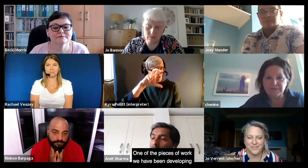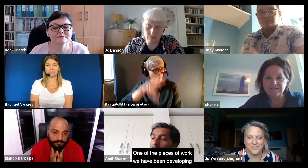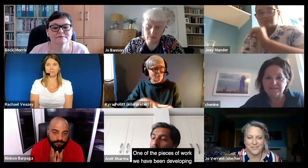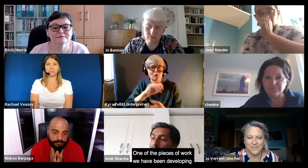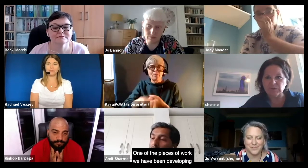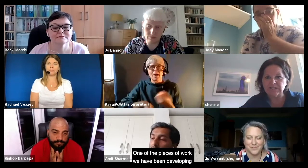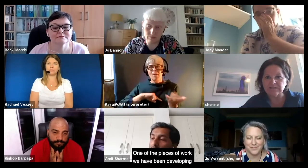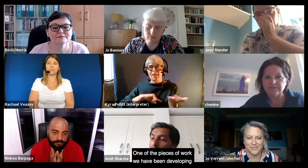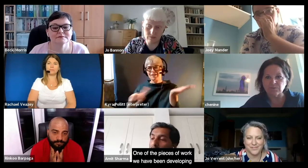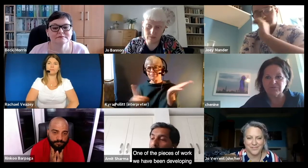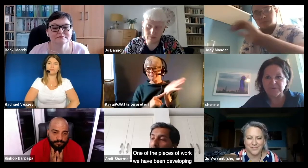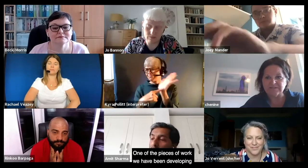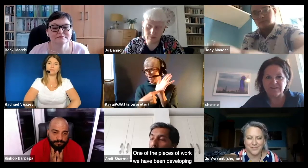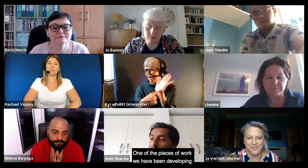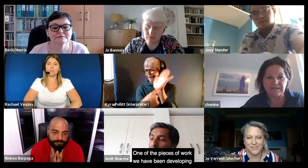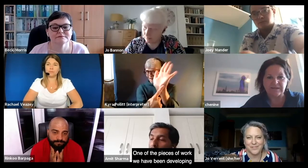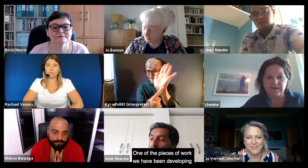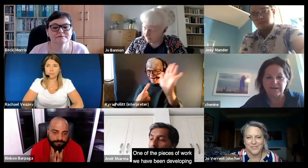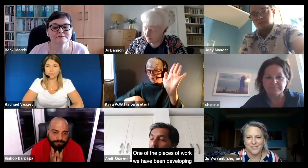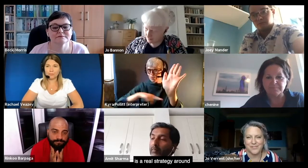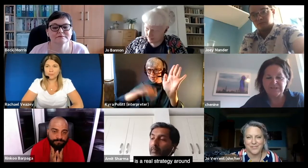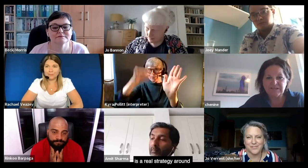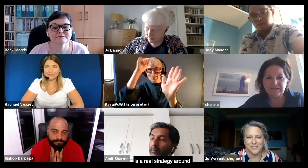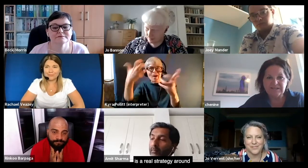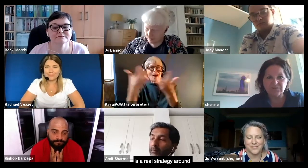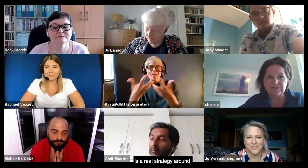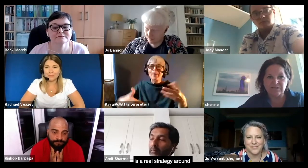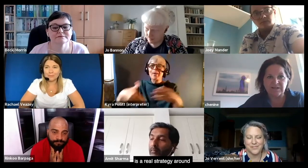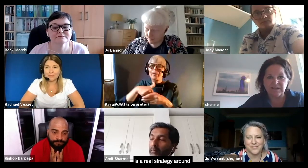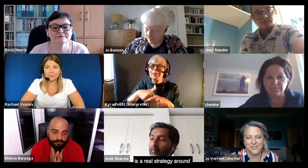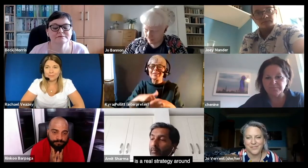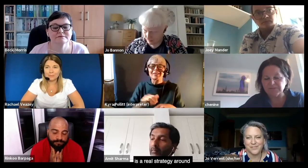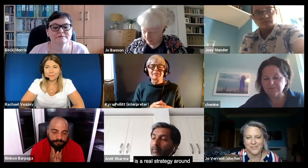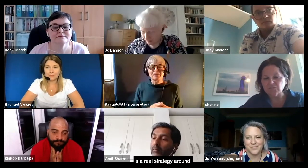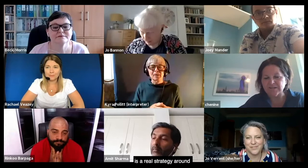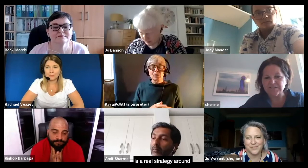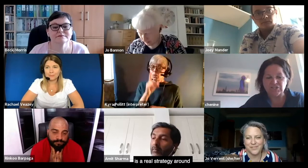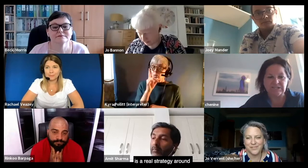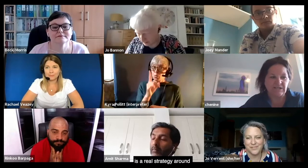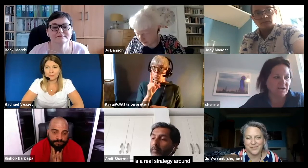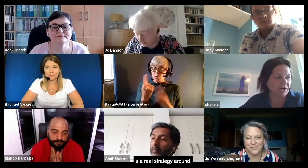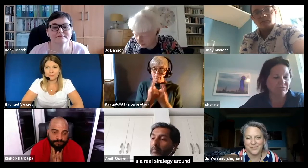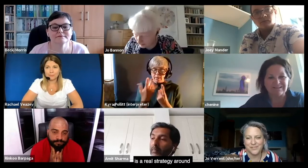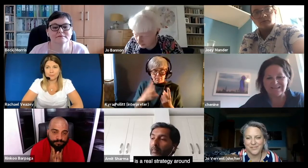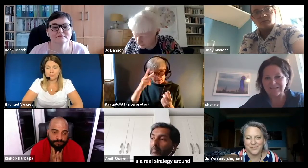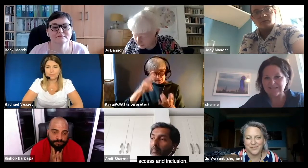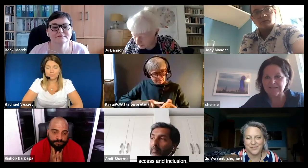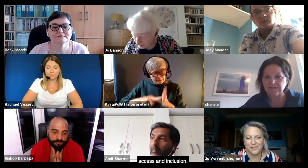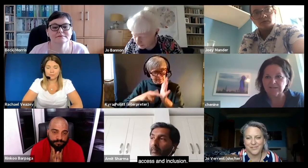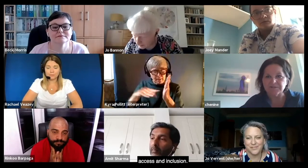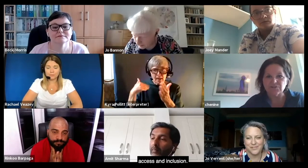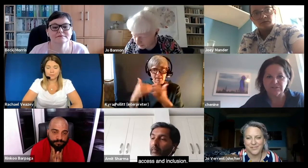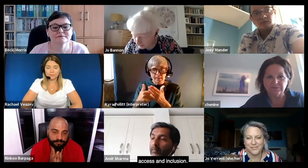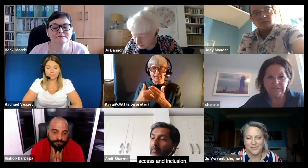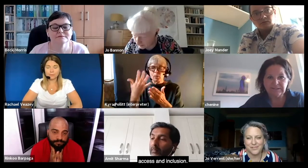the pieces of work that we've been developing is a real strategy around access